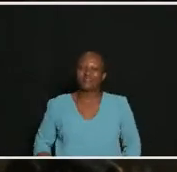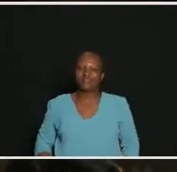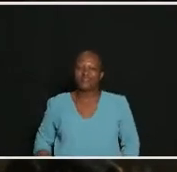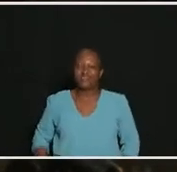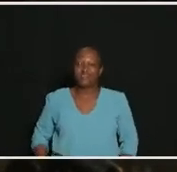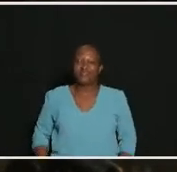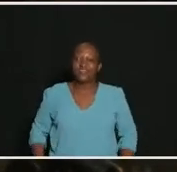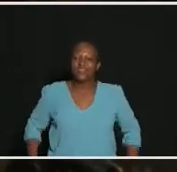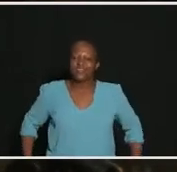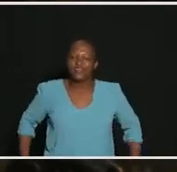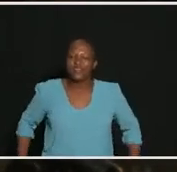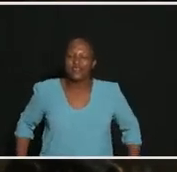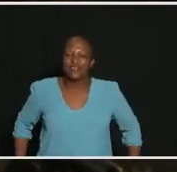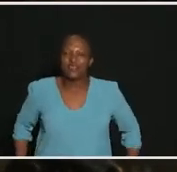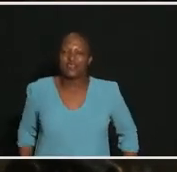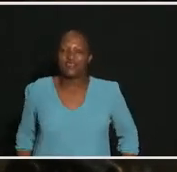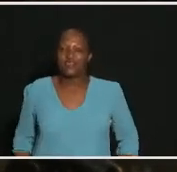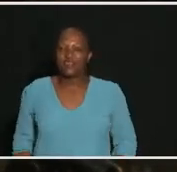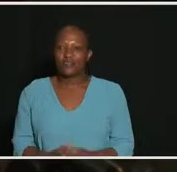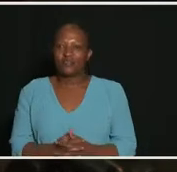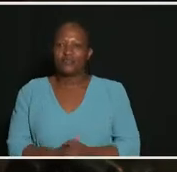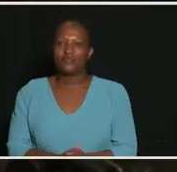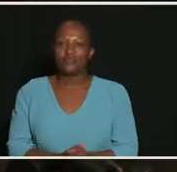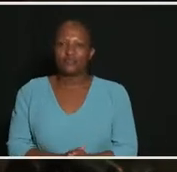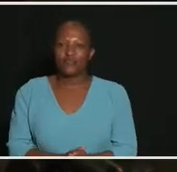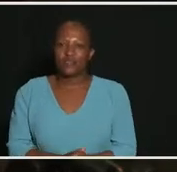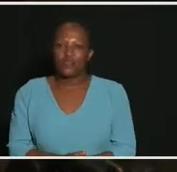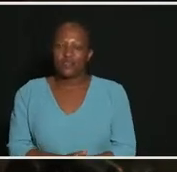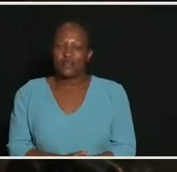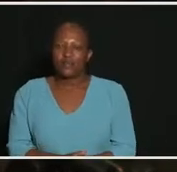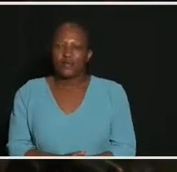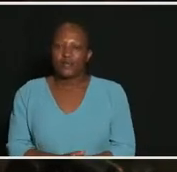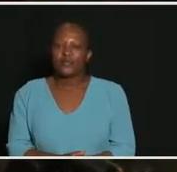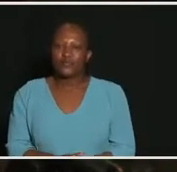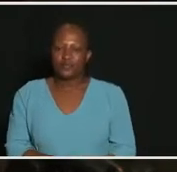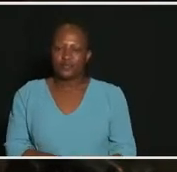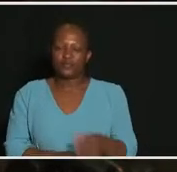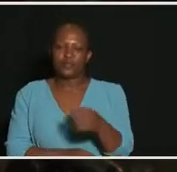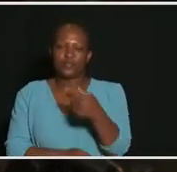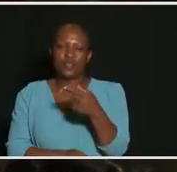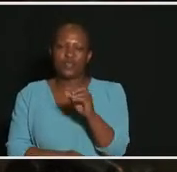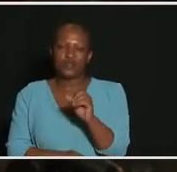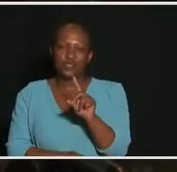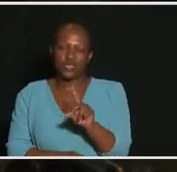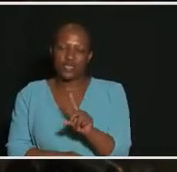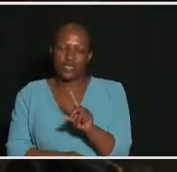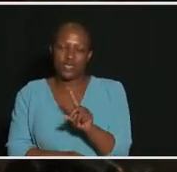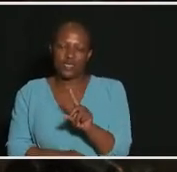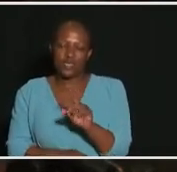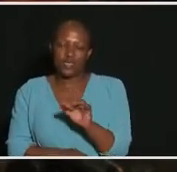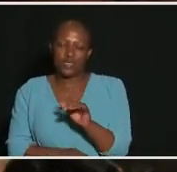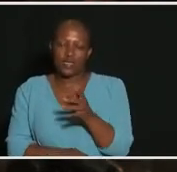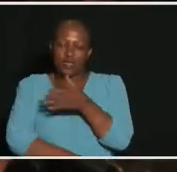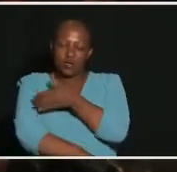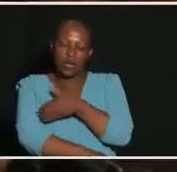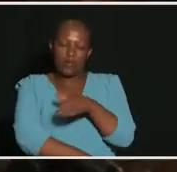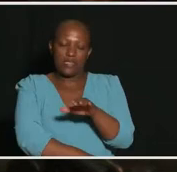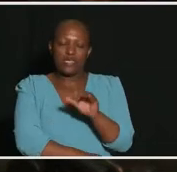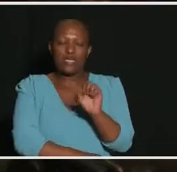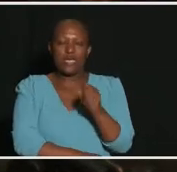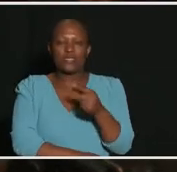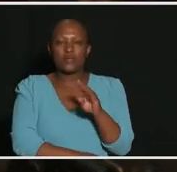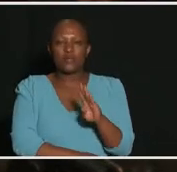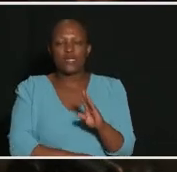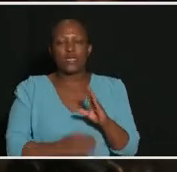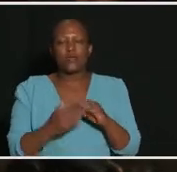allow the SGP the the hod to capacity is the SGP members because if if it's